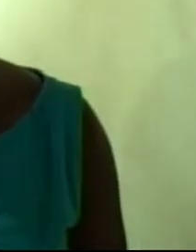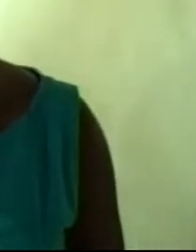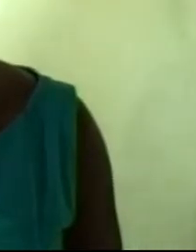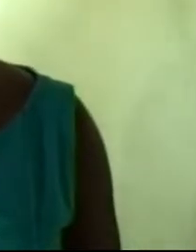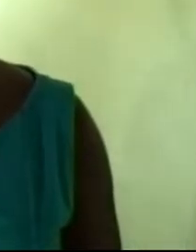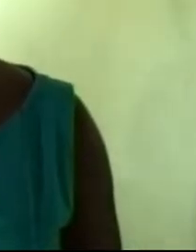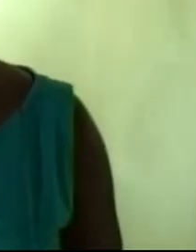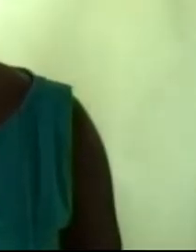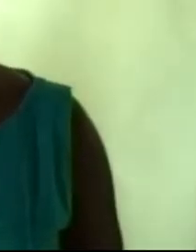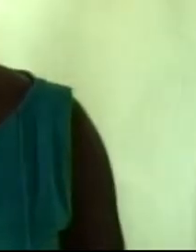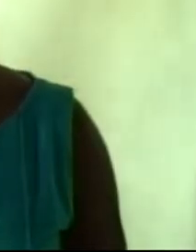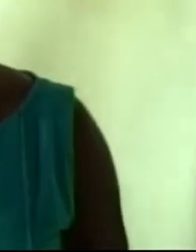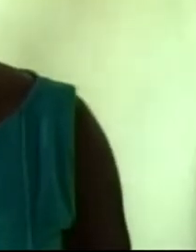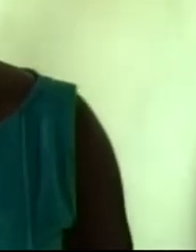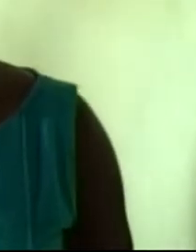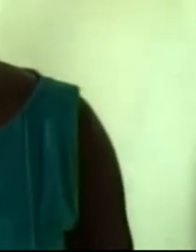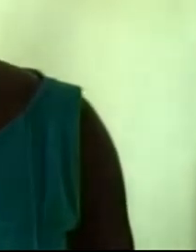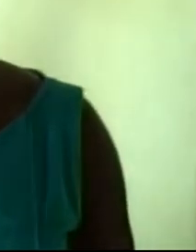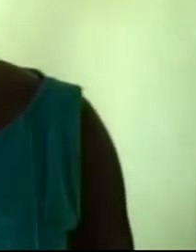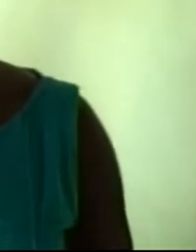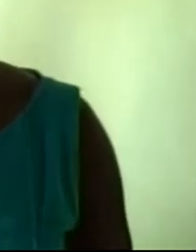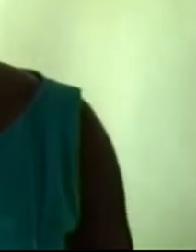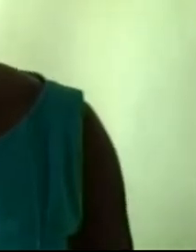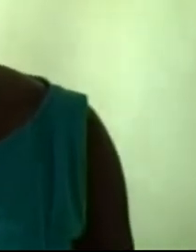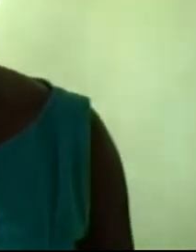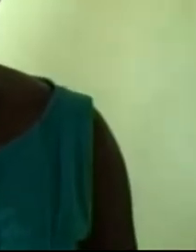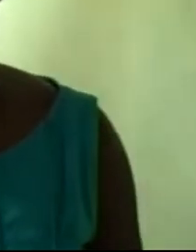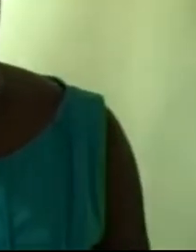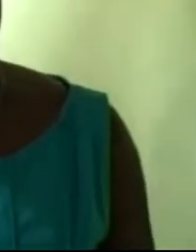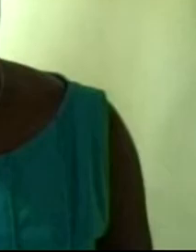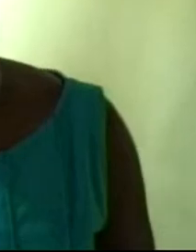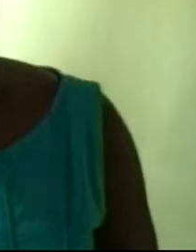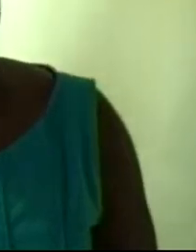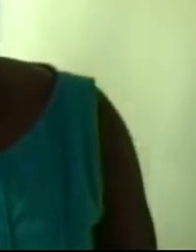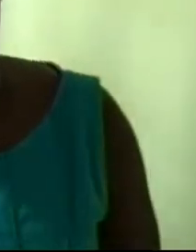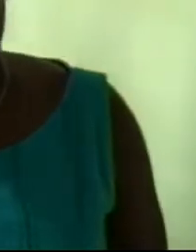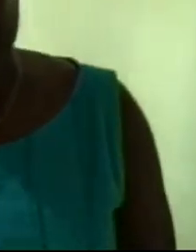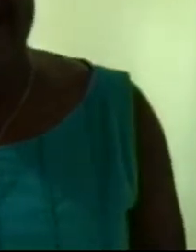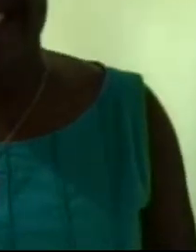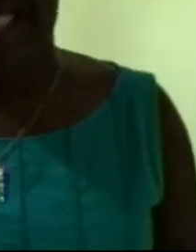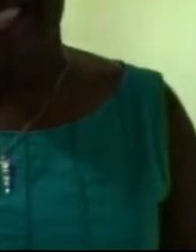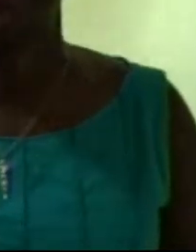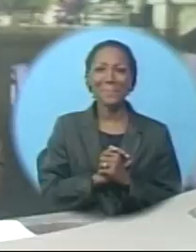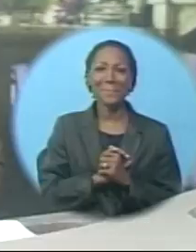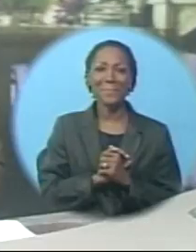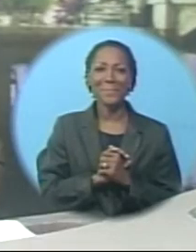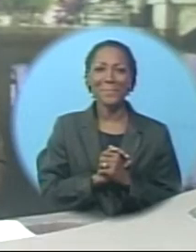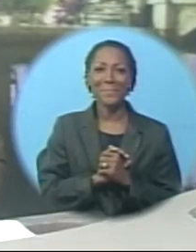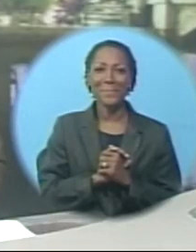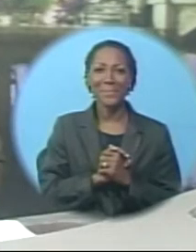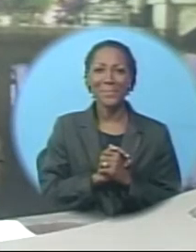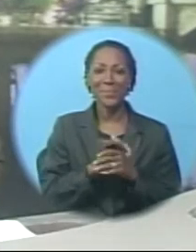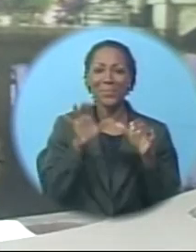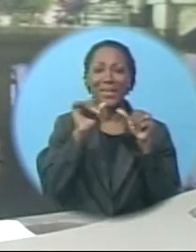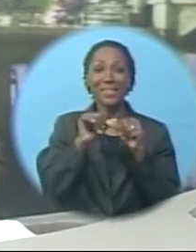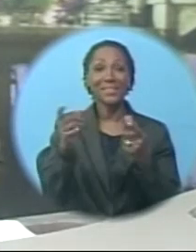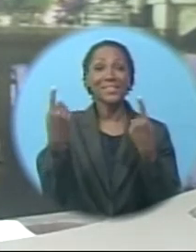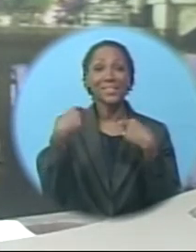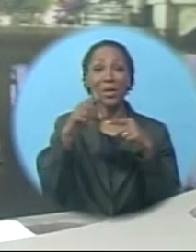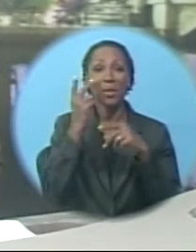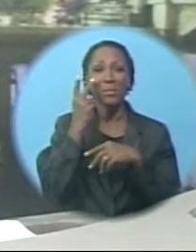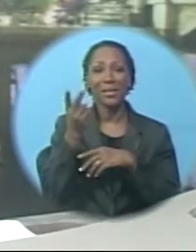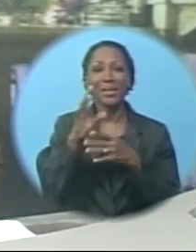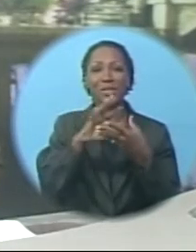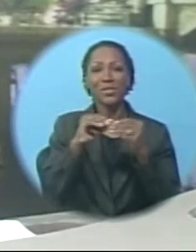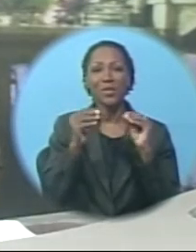arrival, and having that utmost respect for her whenever she visits. Still to come, a look at some